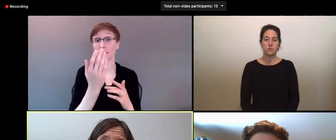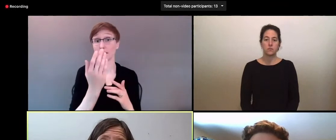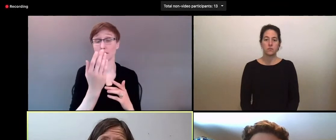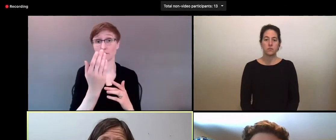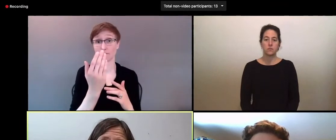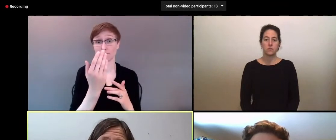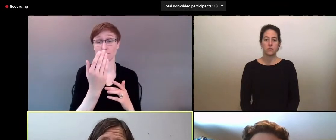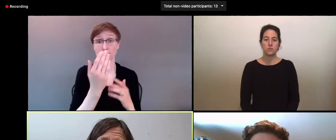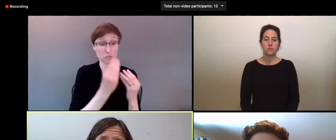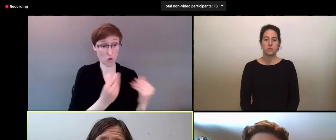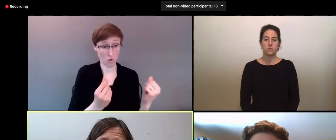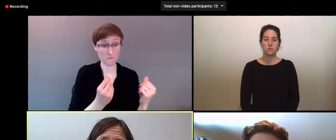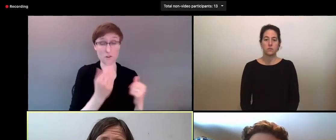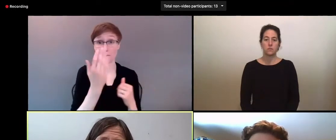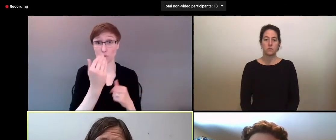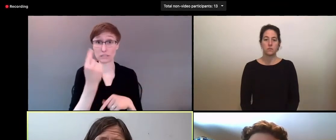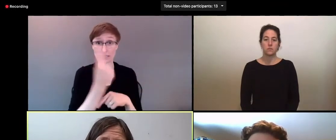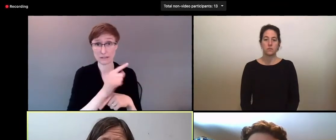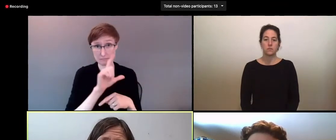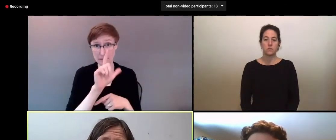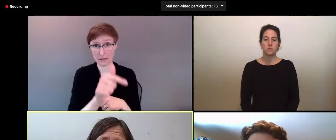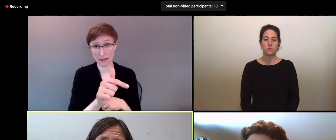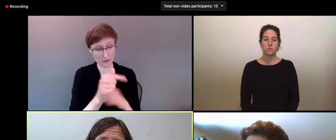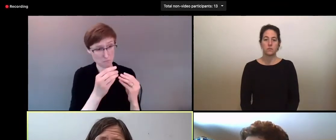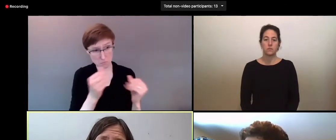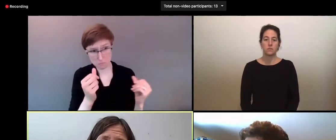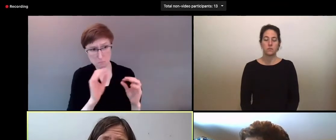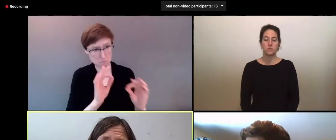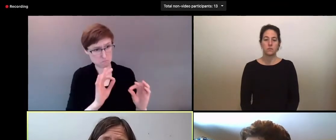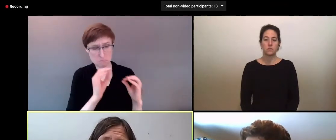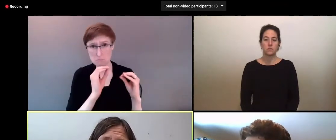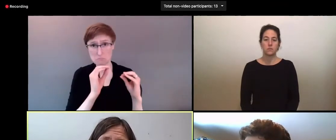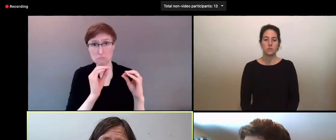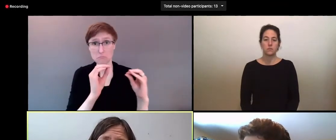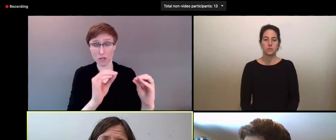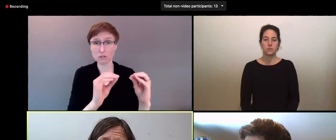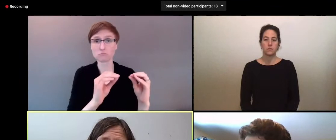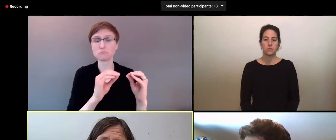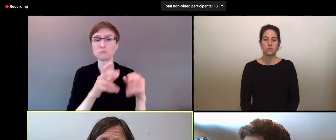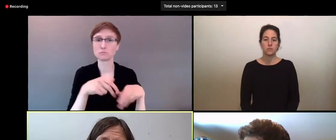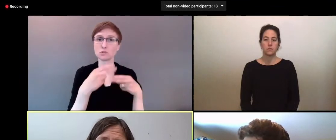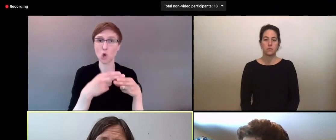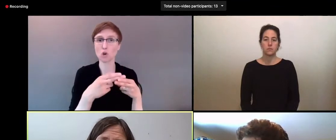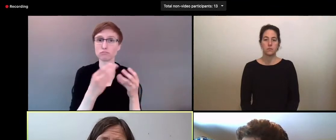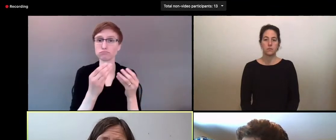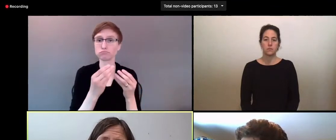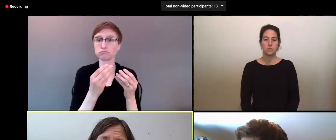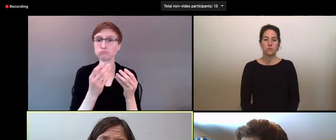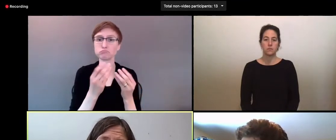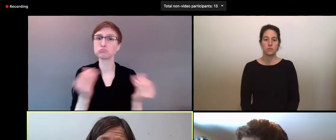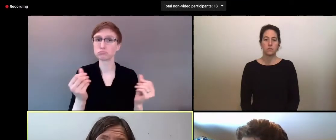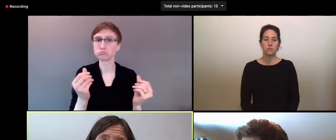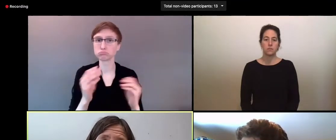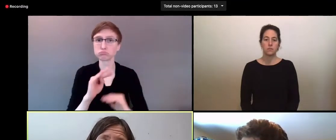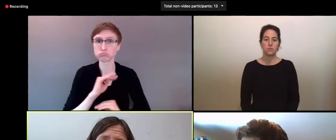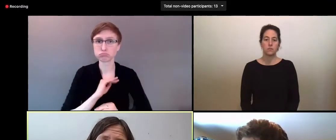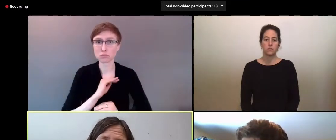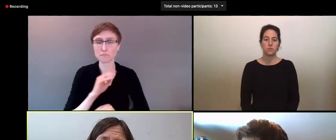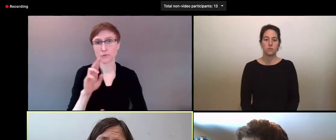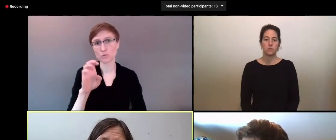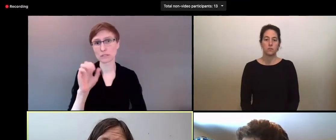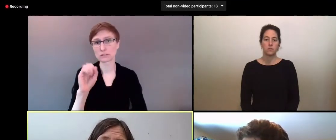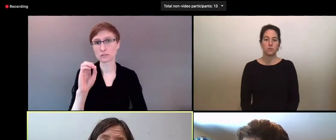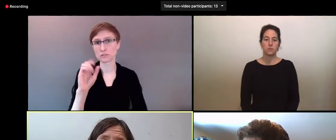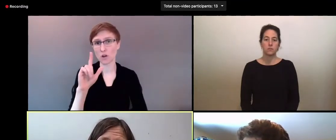So it is a majority of cases now. We're past the 14 days, and so the majority of cases